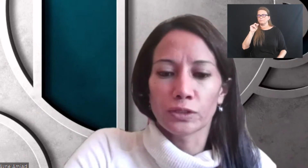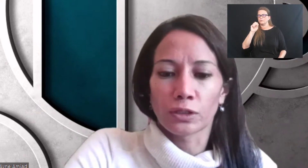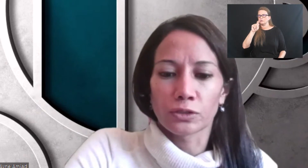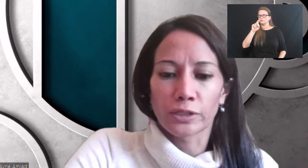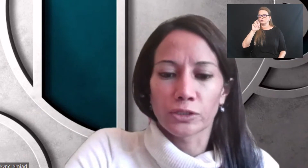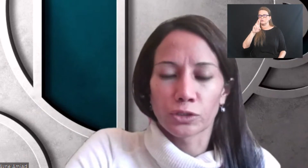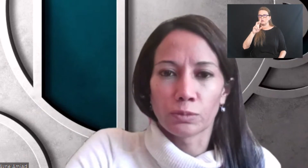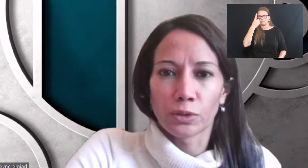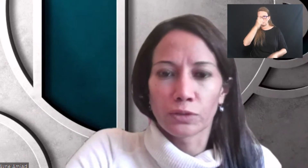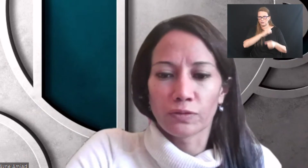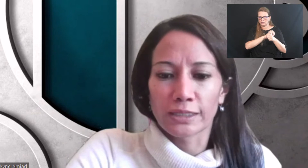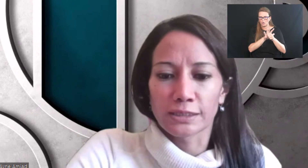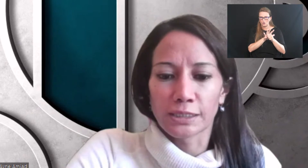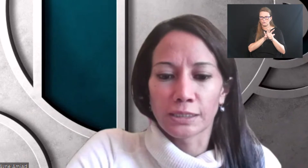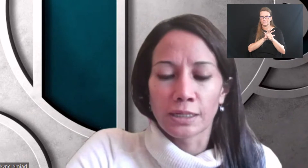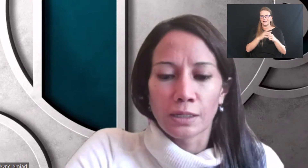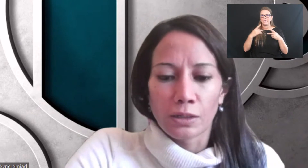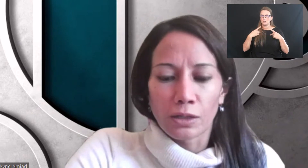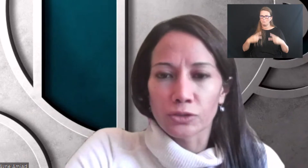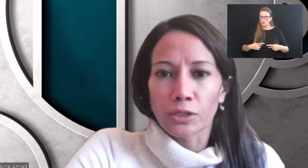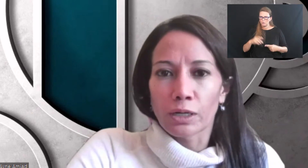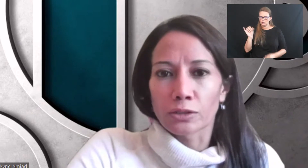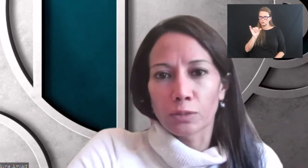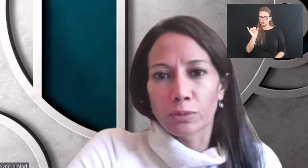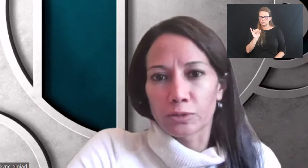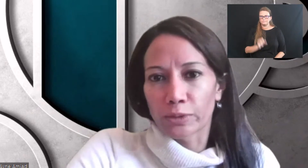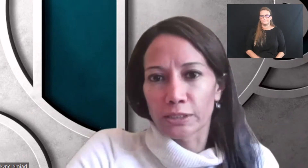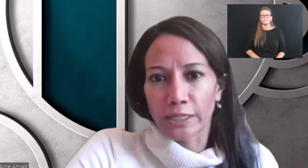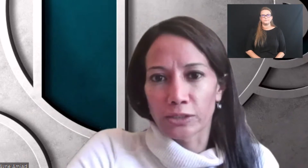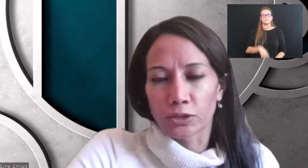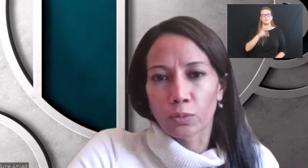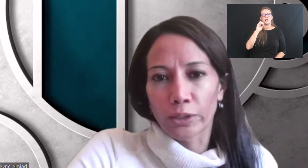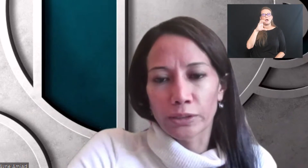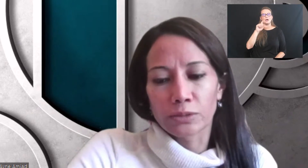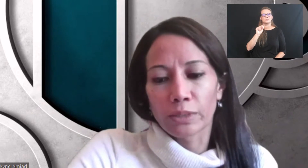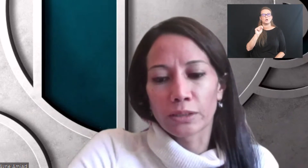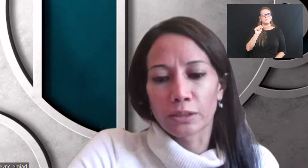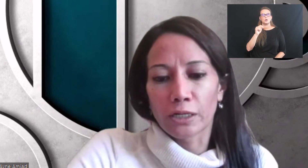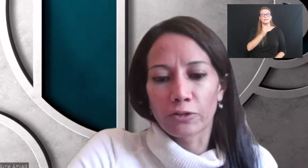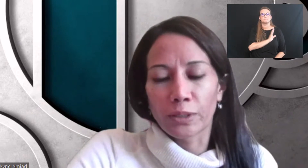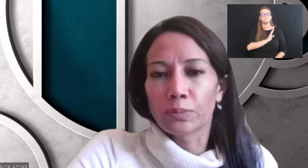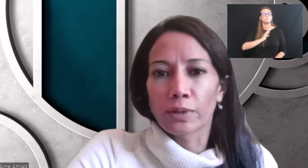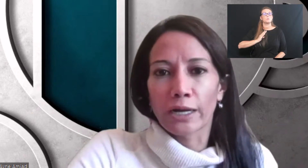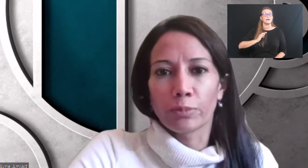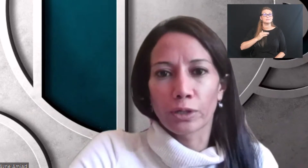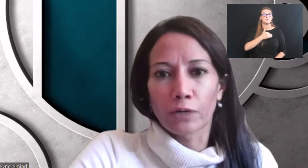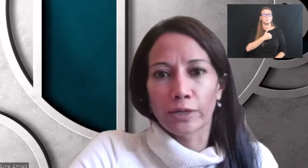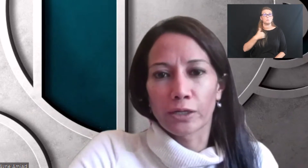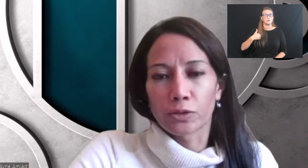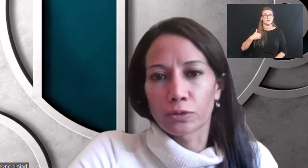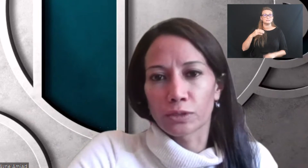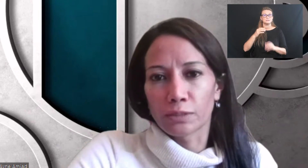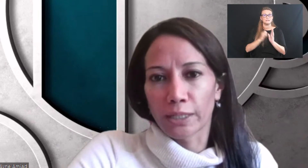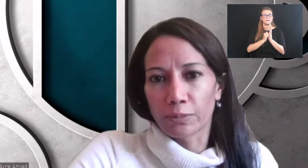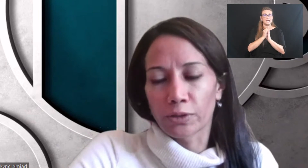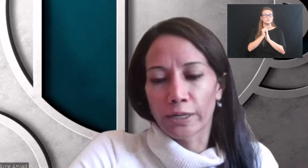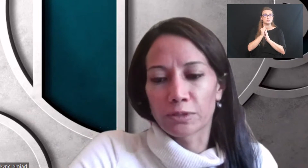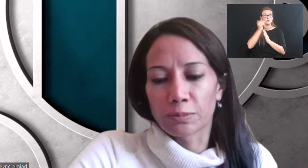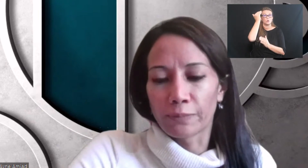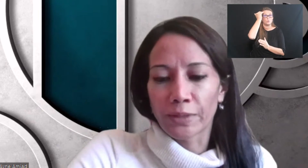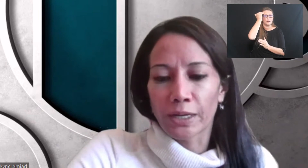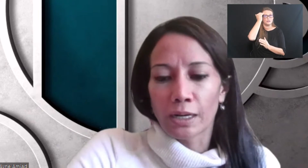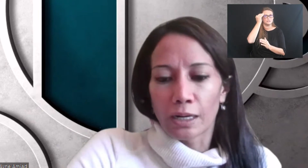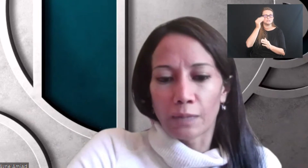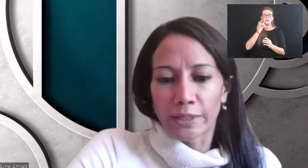for COVID to also get your pneumonia vaccine. Also, October is Breast Cancer Awareness Month. A lot of people have put off getting their routine